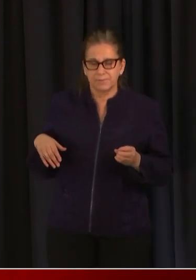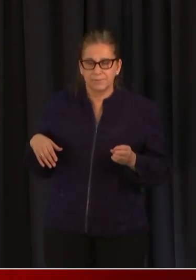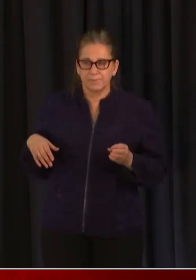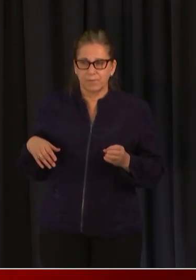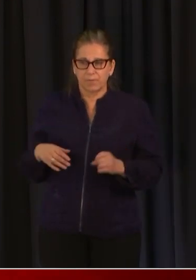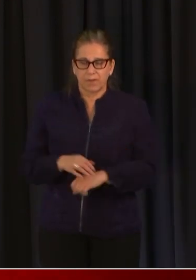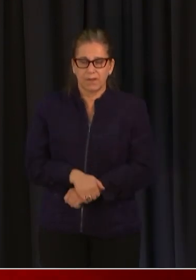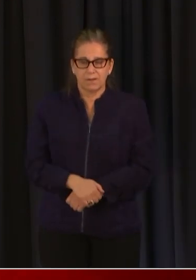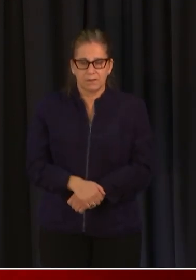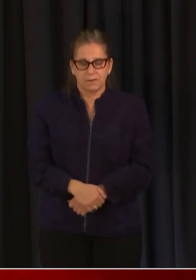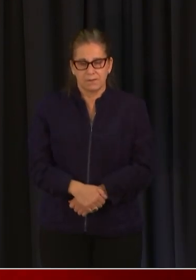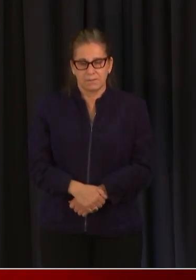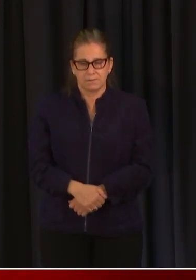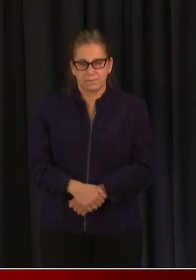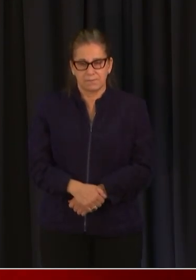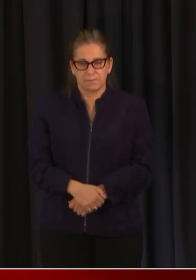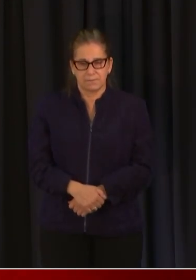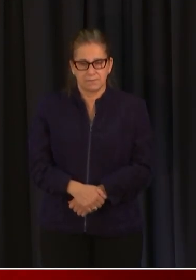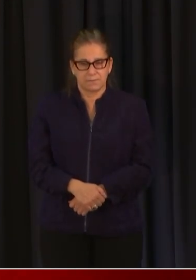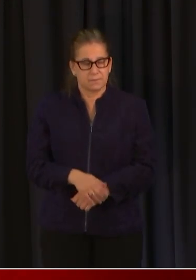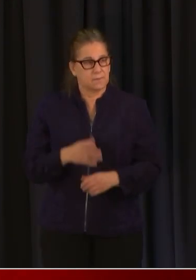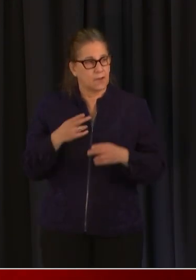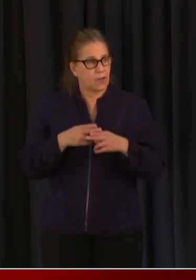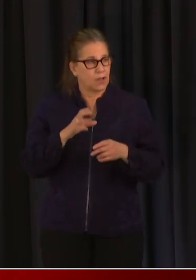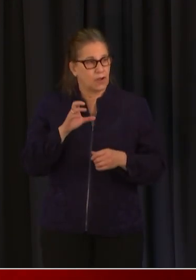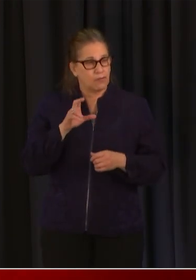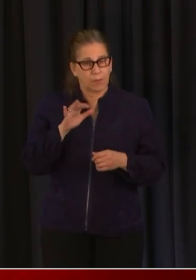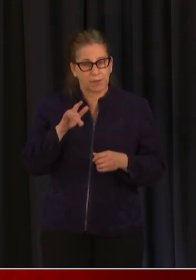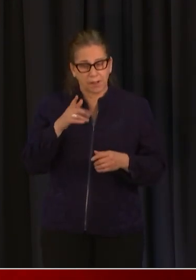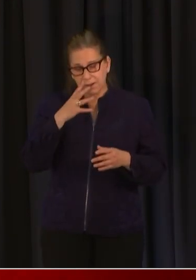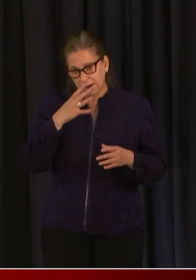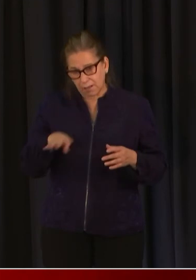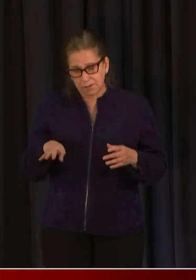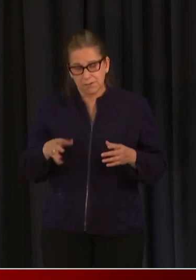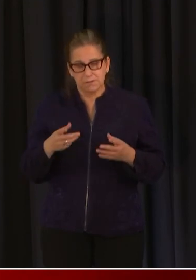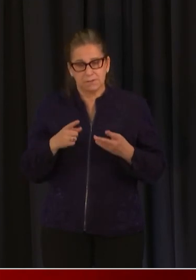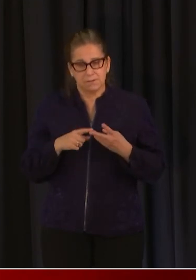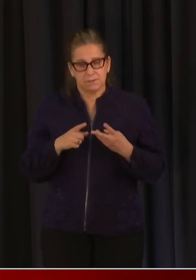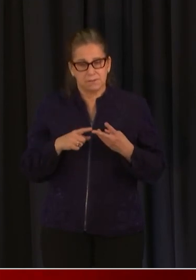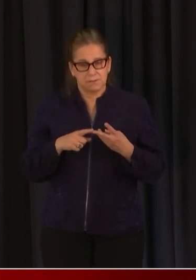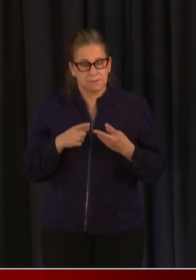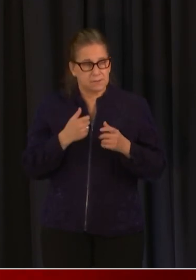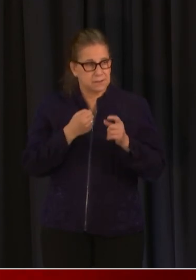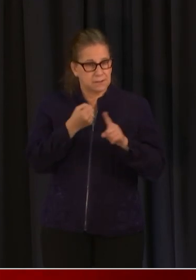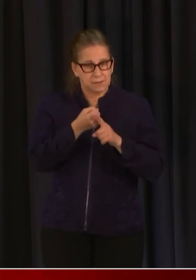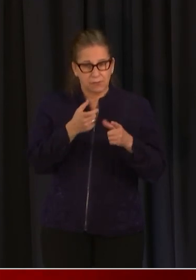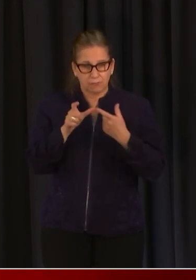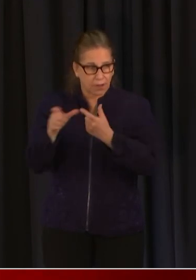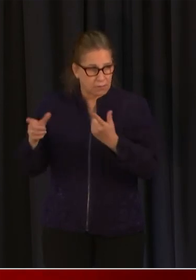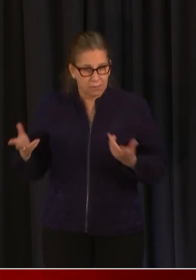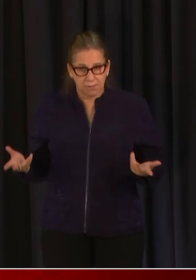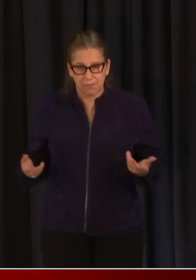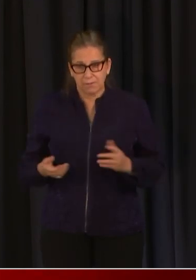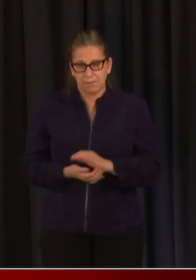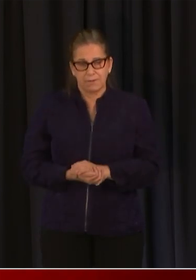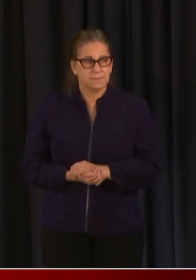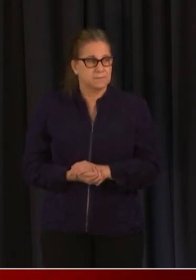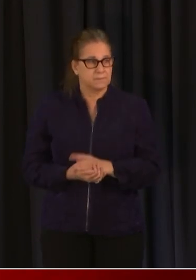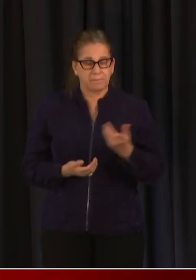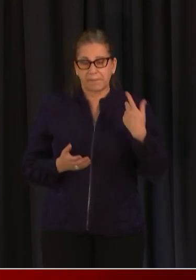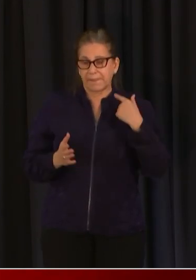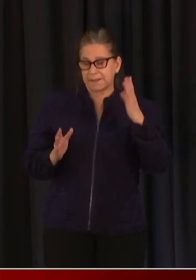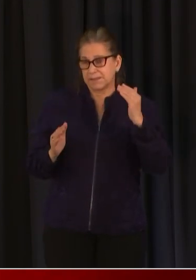considered for criminal negligence or charges, and I will update you further. I